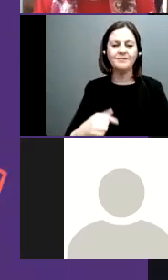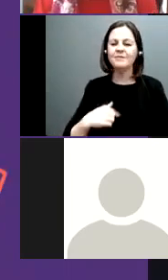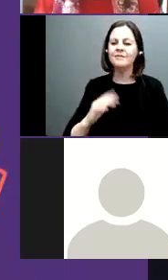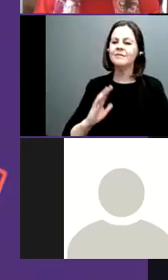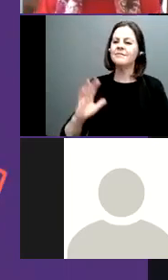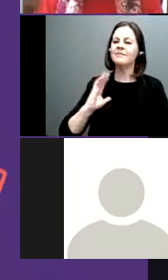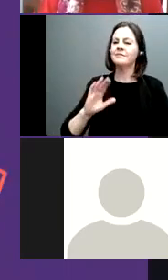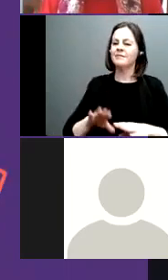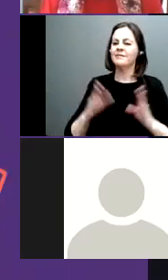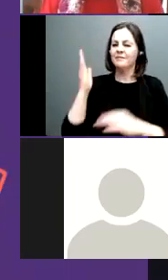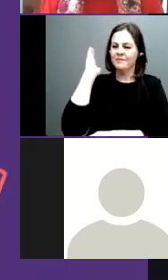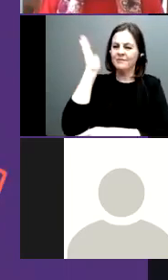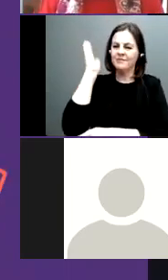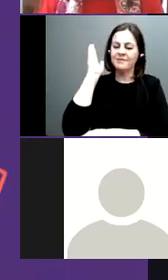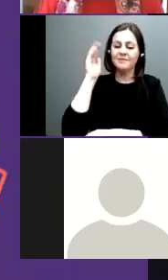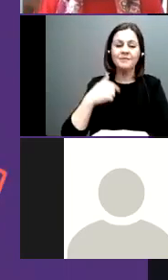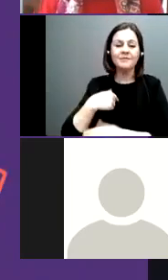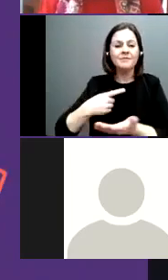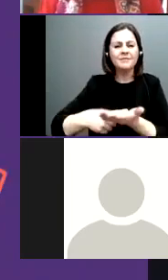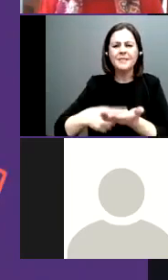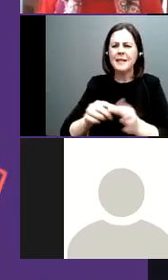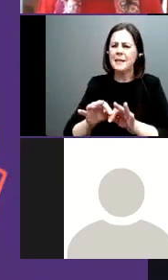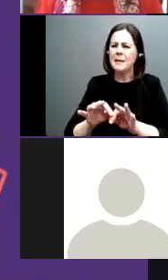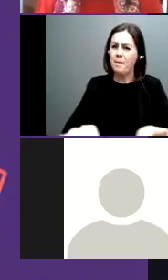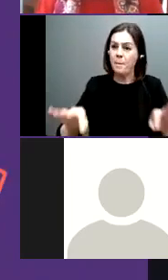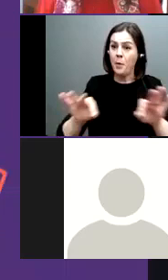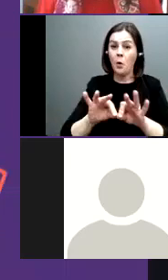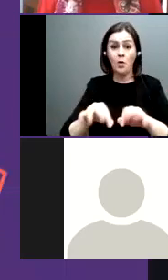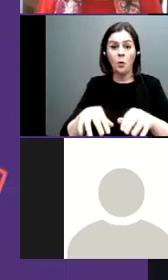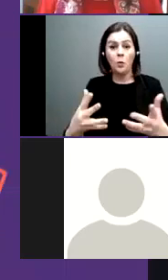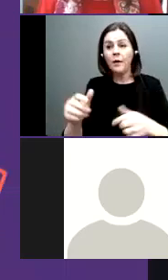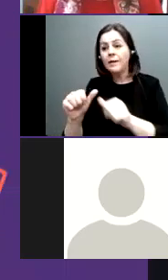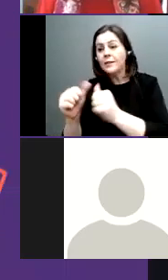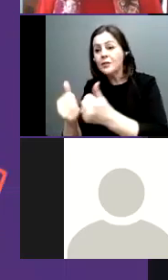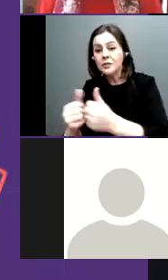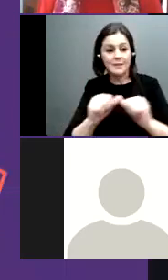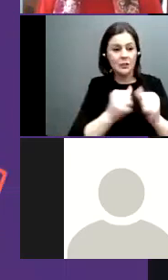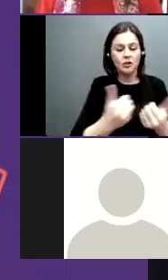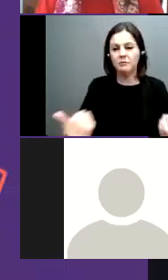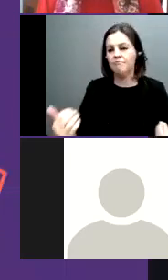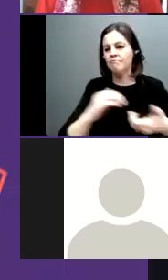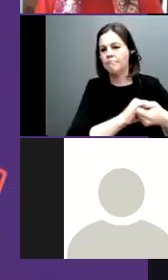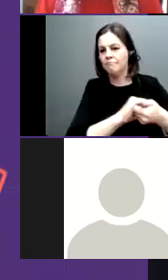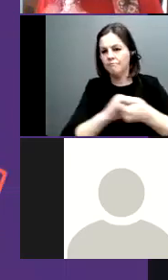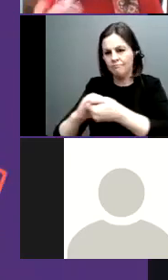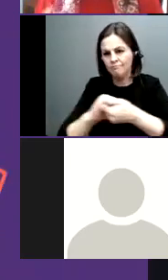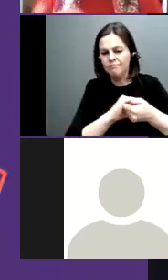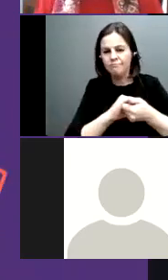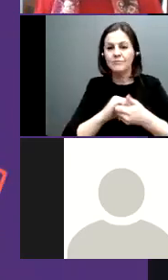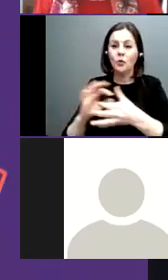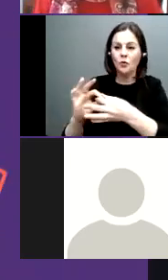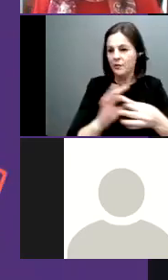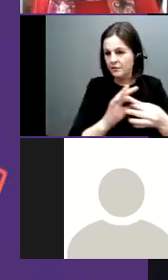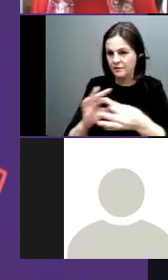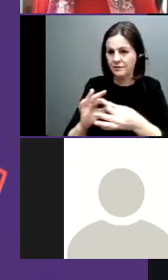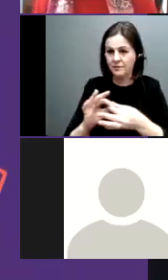about the importance of collaboration and partnerships with other agencies that are also